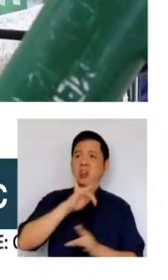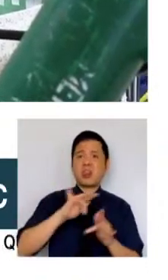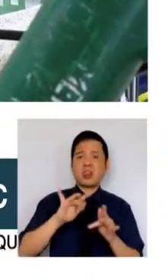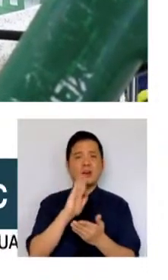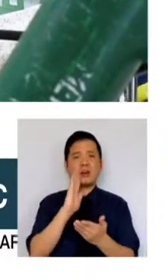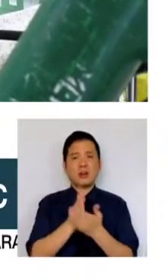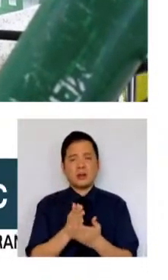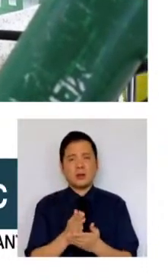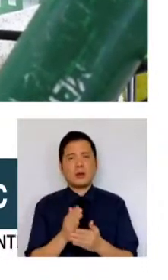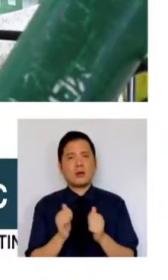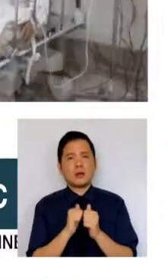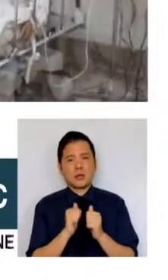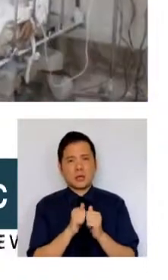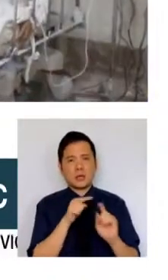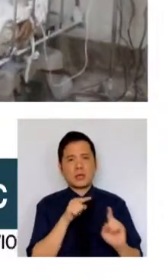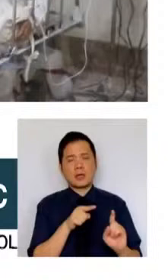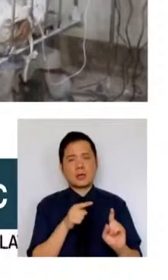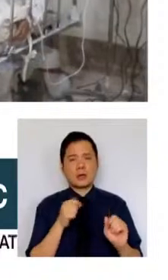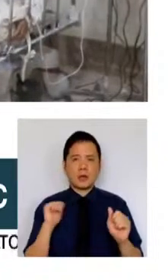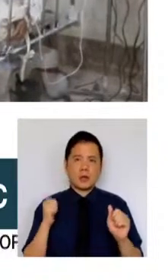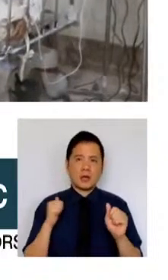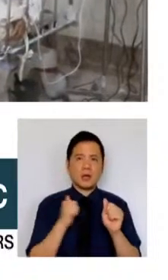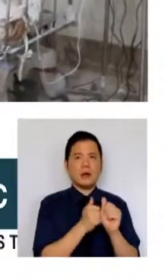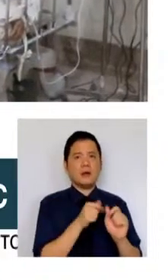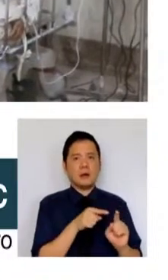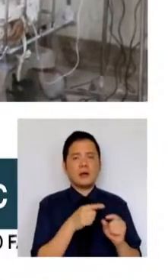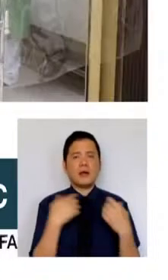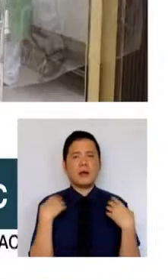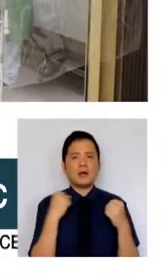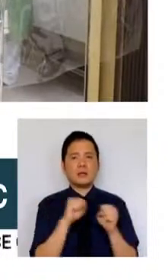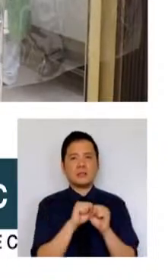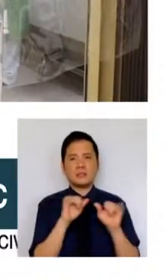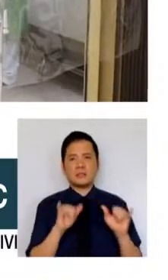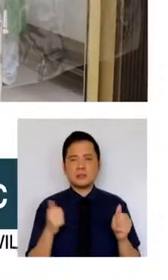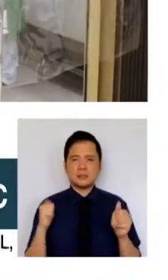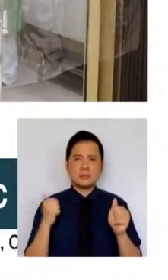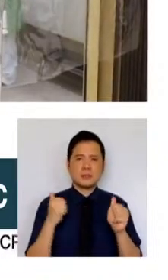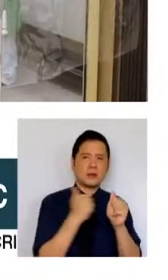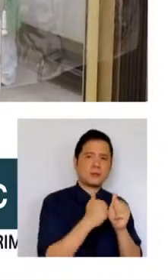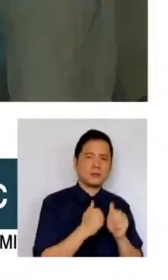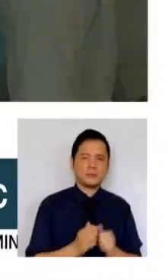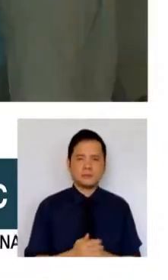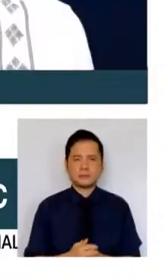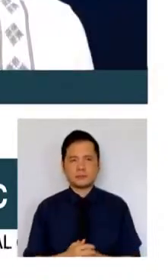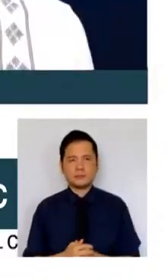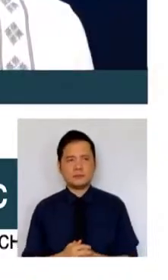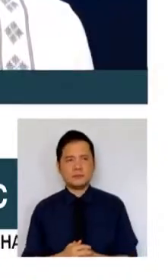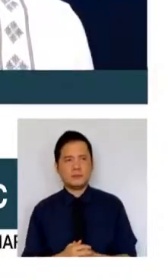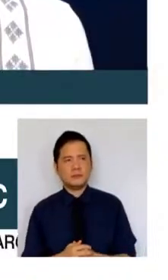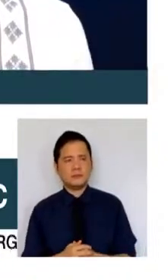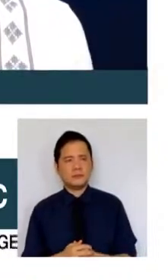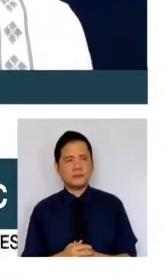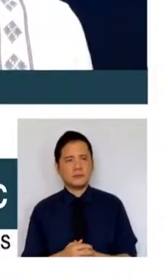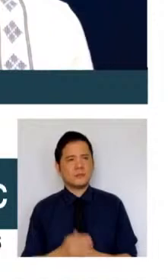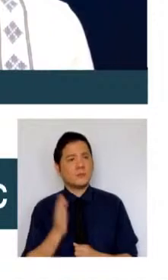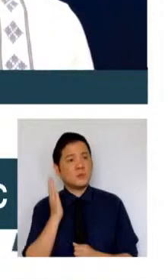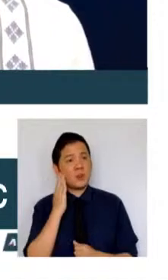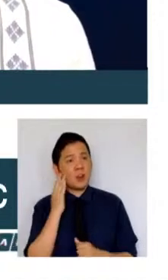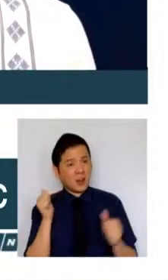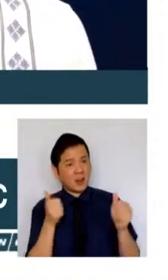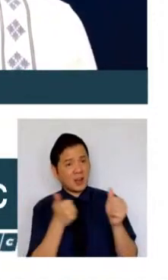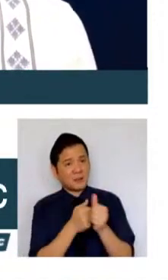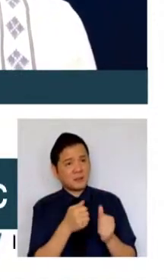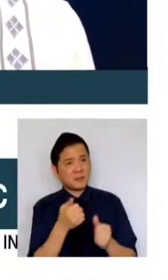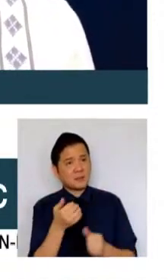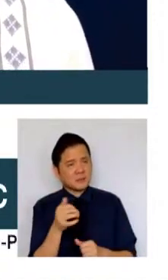catch up in our healthcare systems. Yeah, and how much of a catching up do you think must happen? Because even if the symptoms